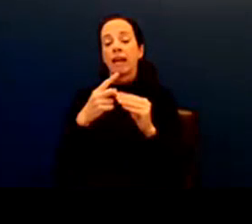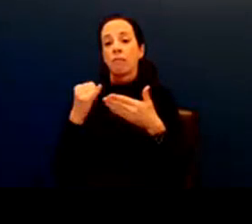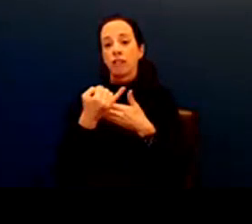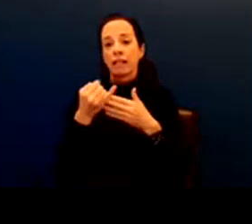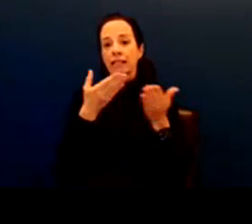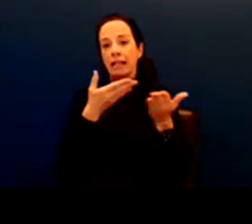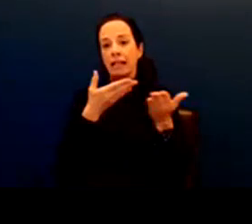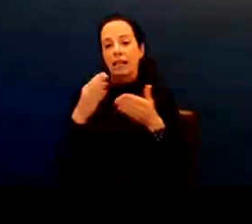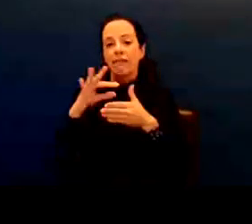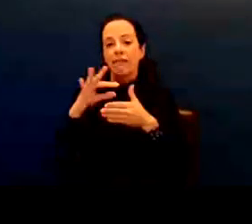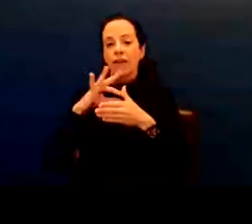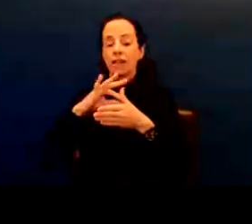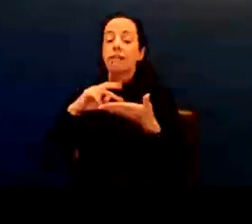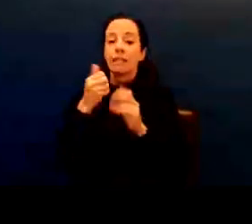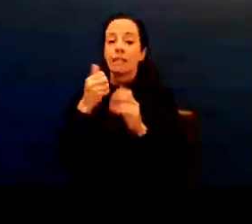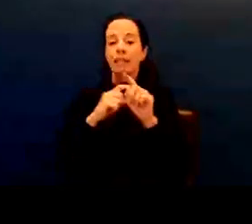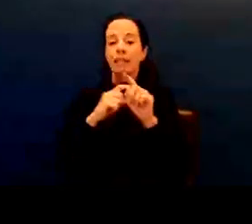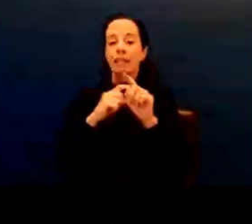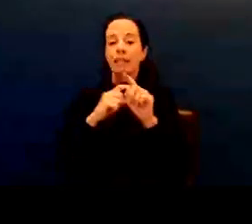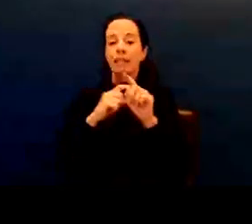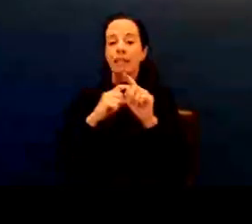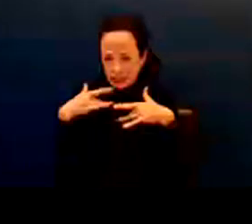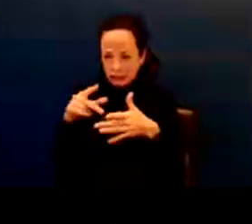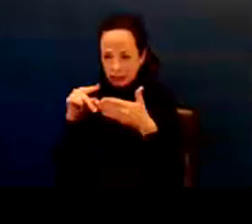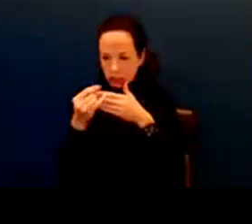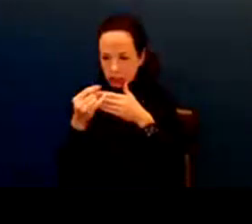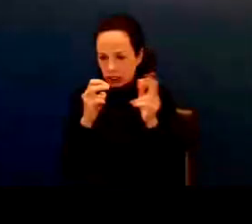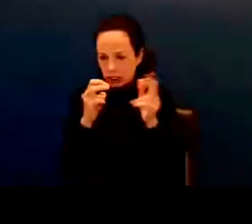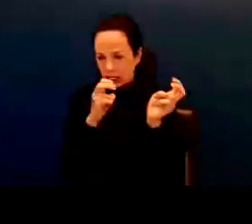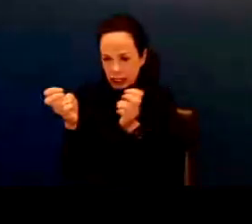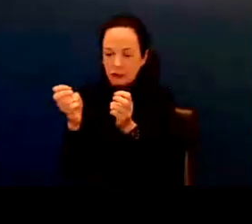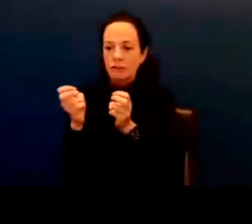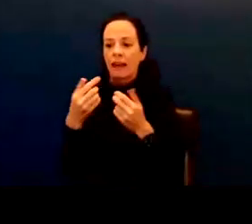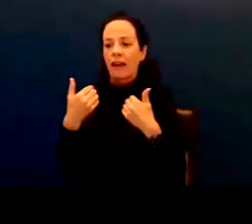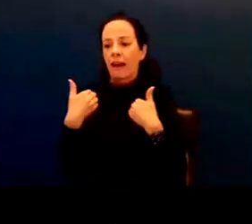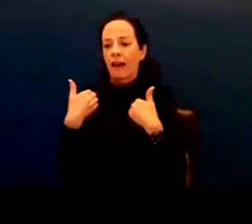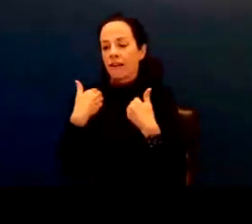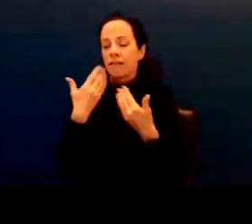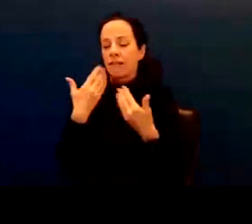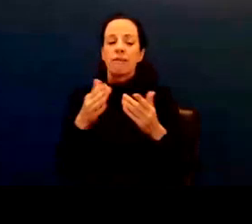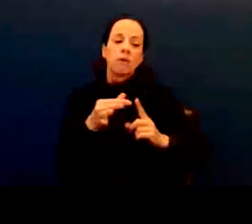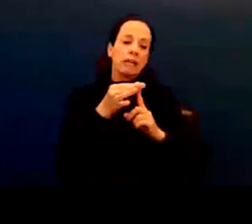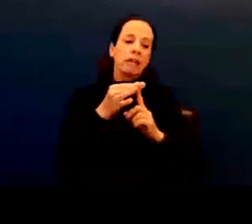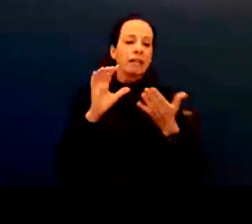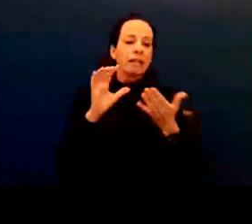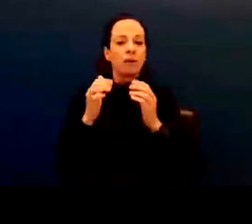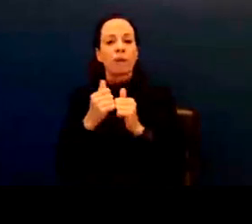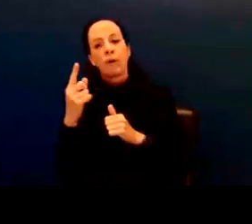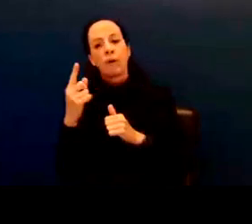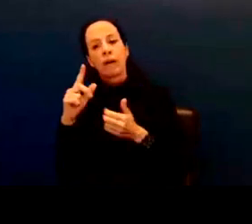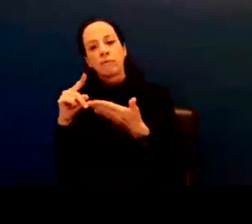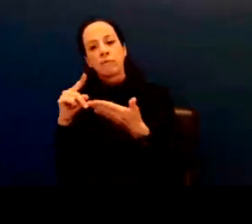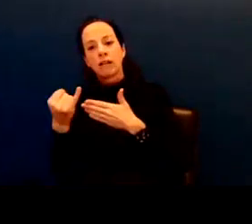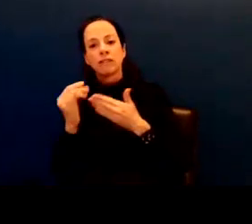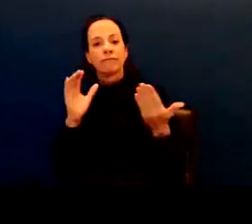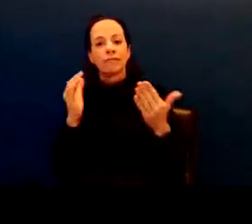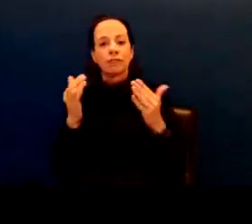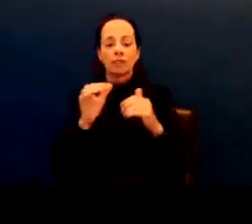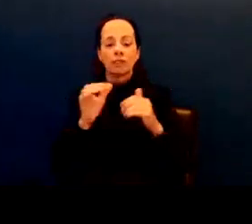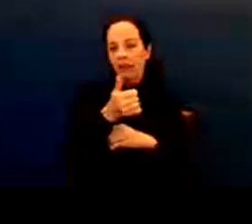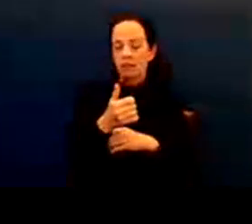that they face and could be unique from one project to another. And the menu delivers their need. So it's quite a unique way